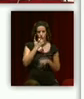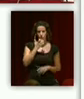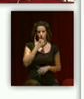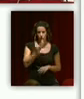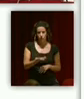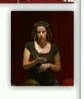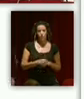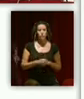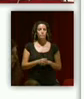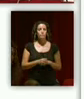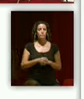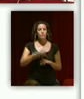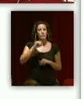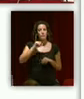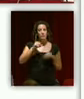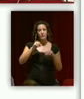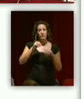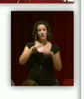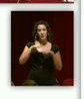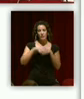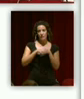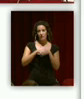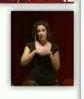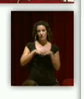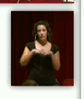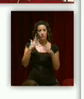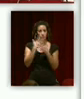users. Hybrid apps,